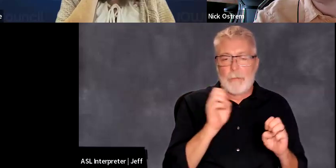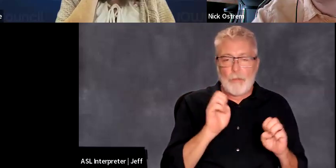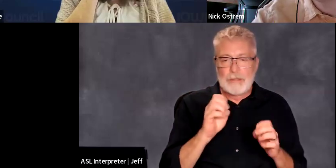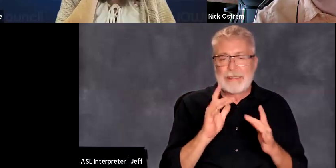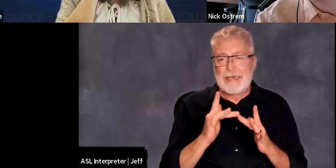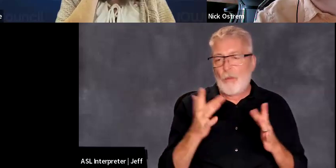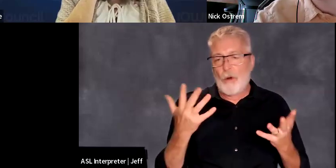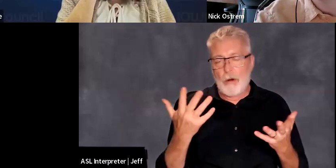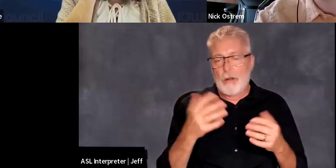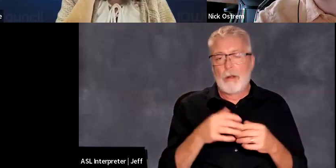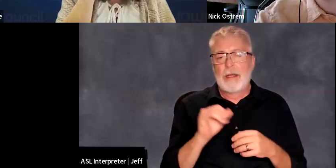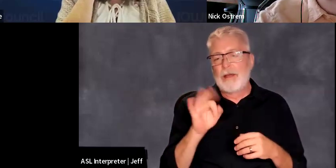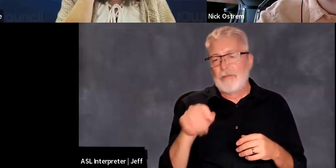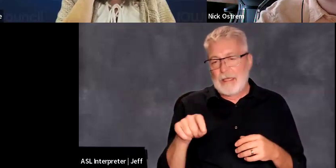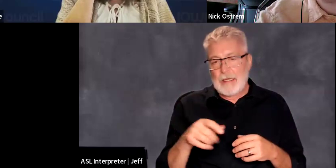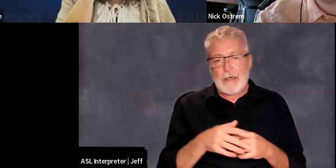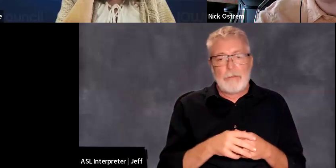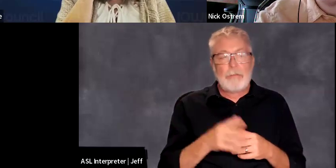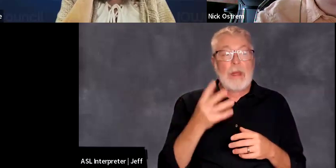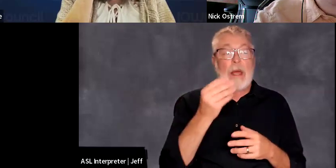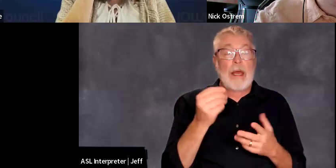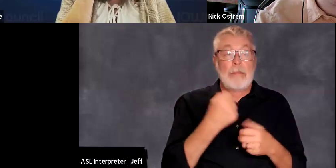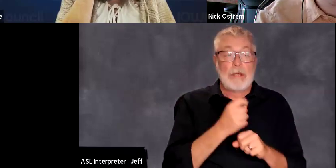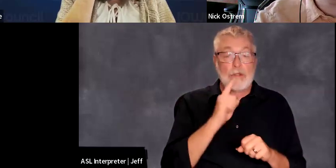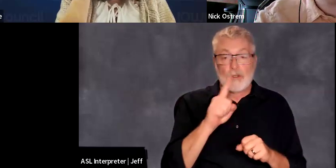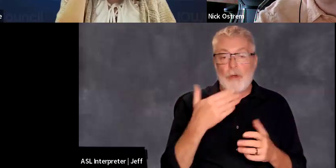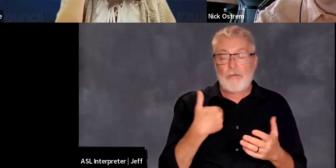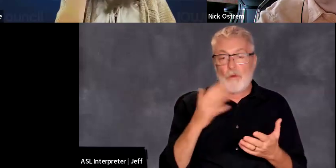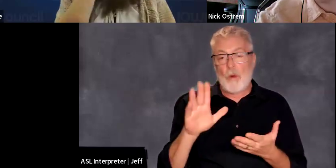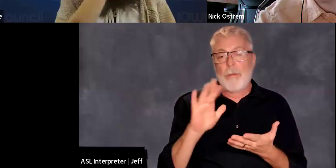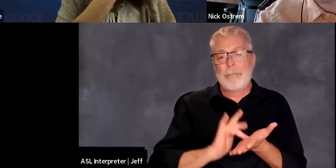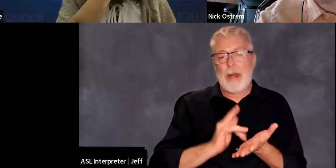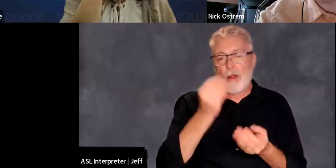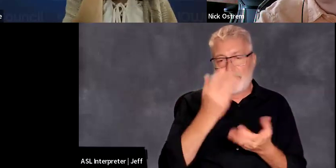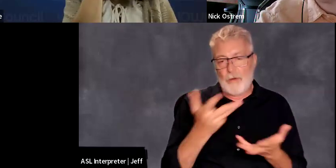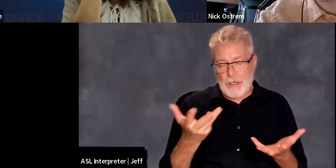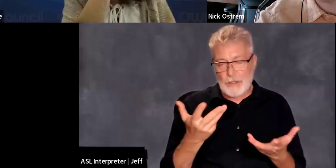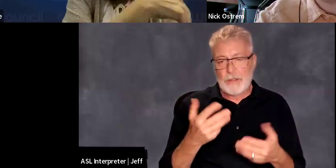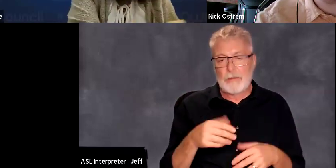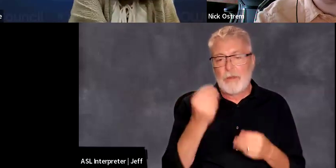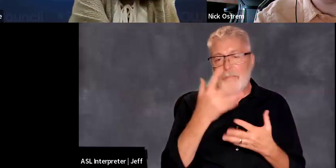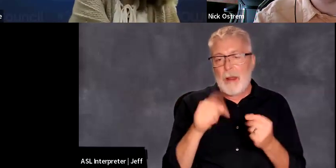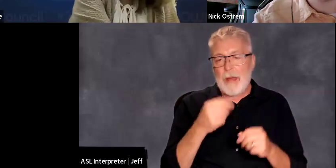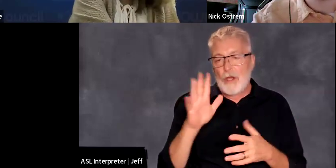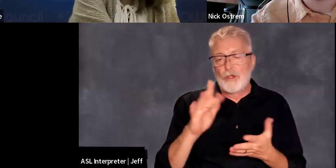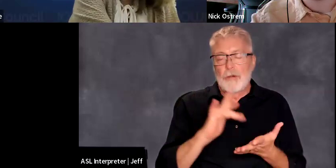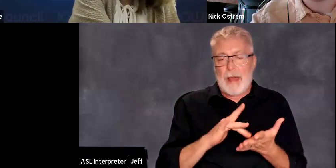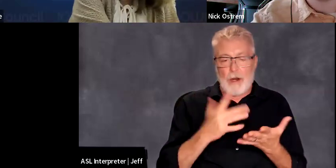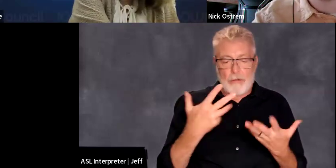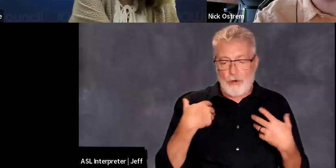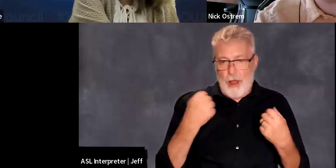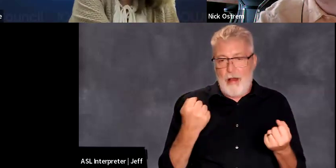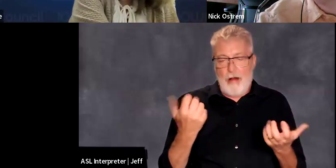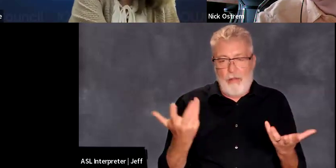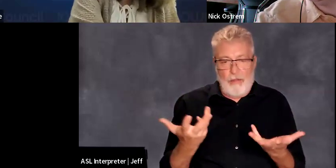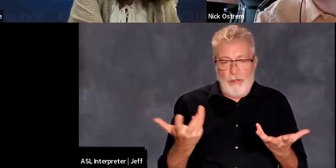they need it. You also want to make sure that you have medical information. So you want to have information about your medical conditions and how